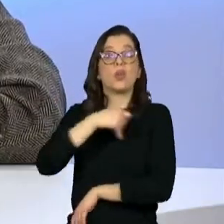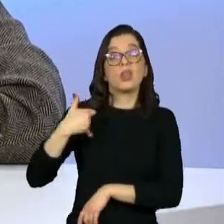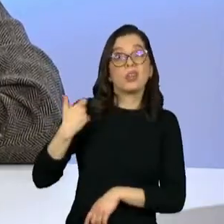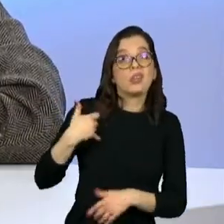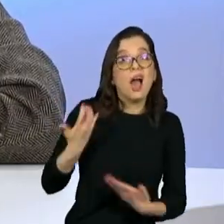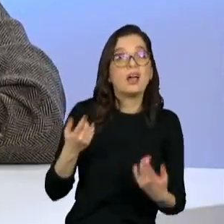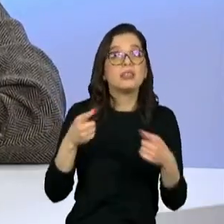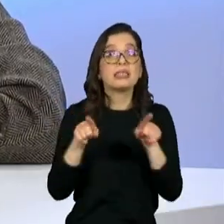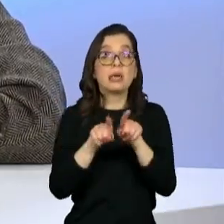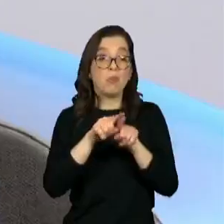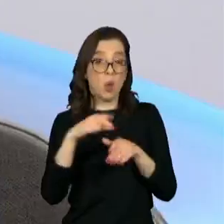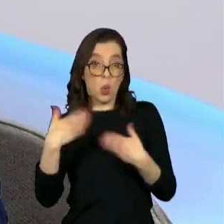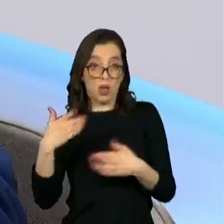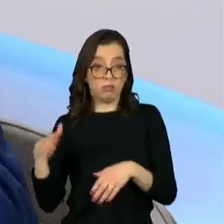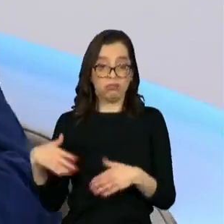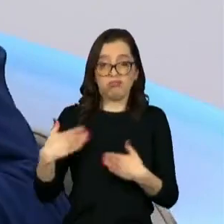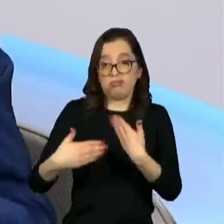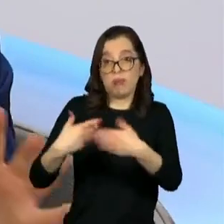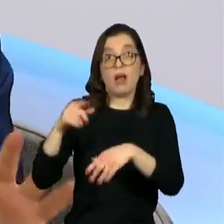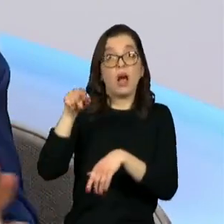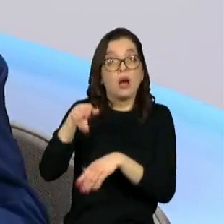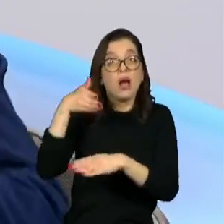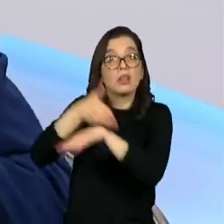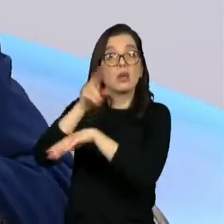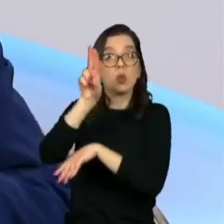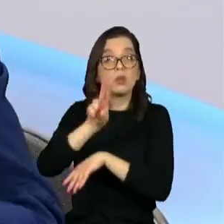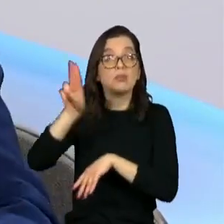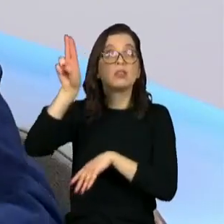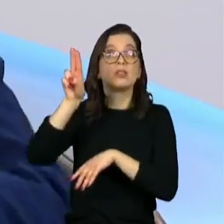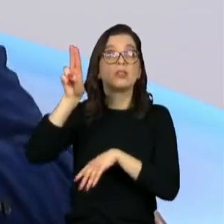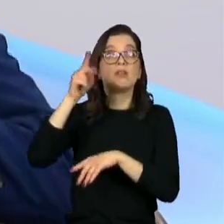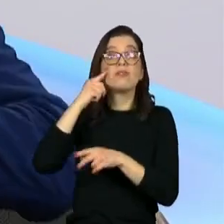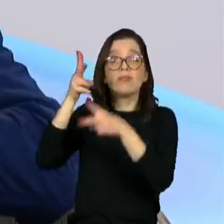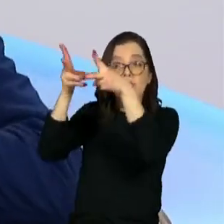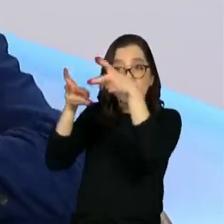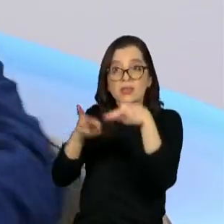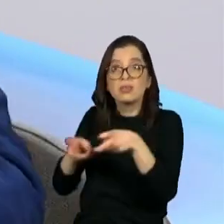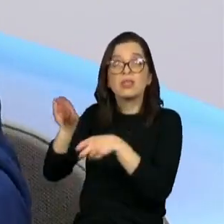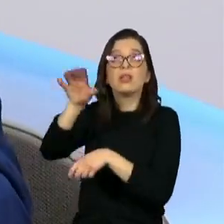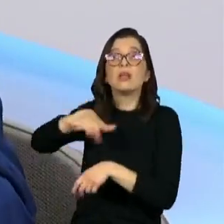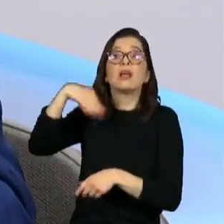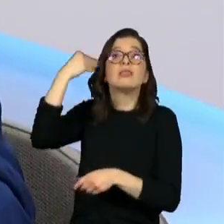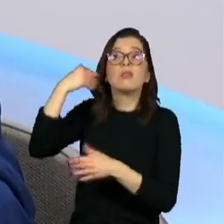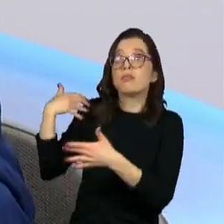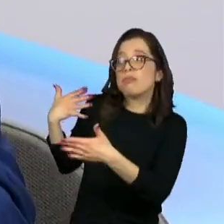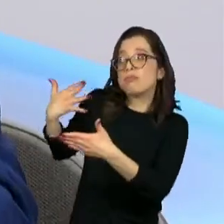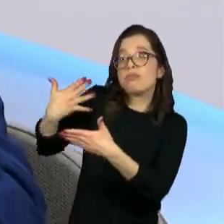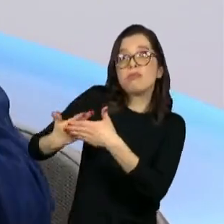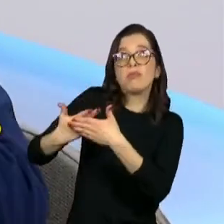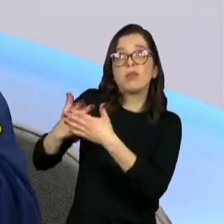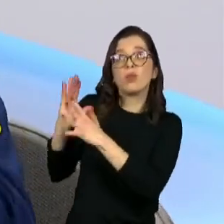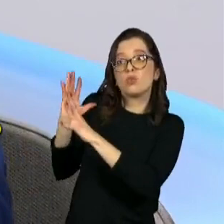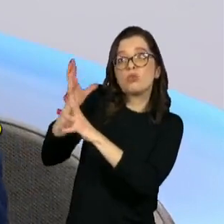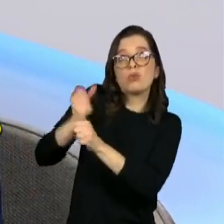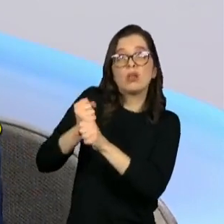by the time they reach university, I want students to be exposed to the full range of